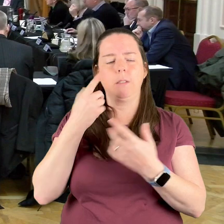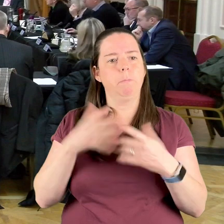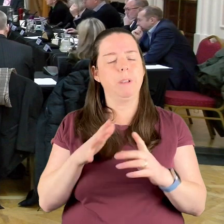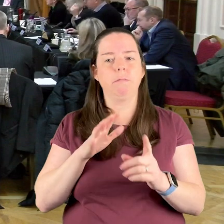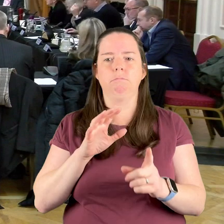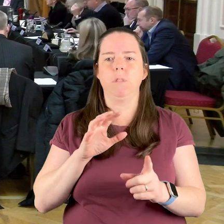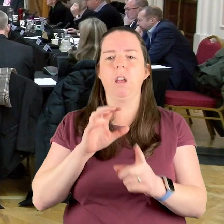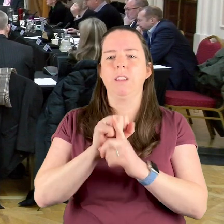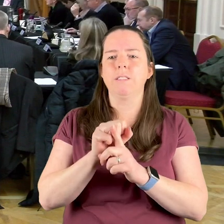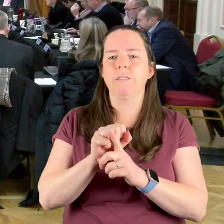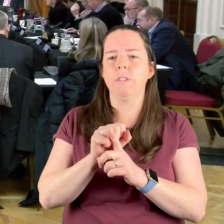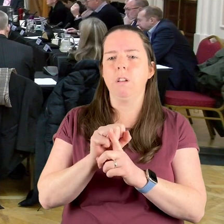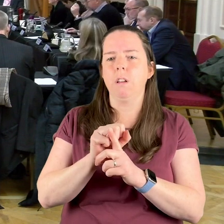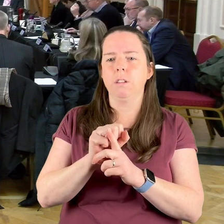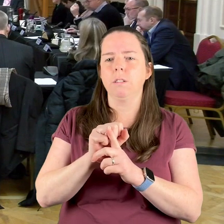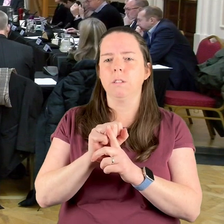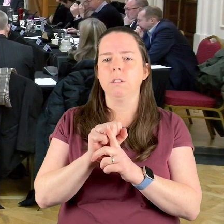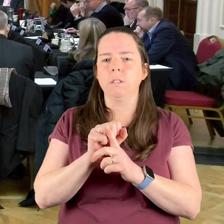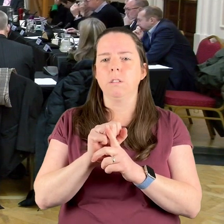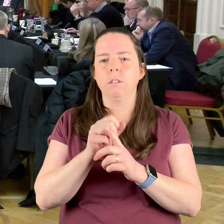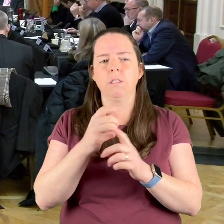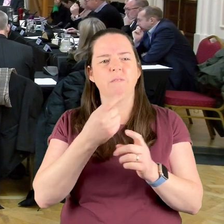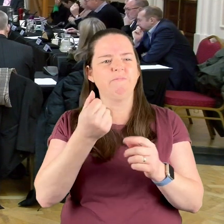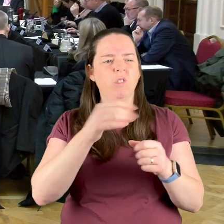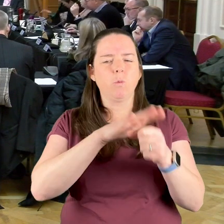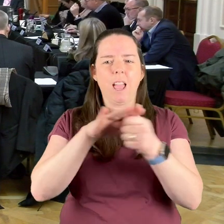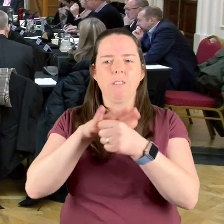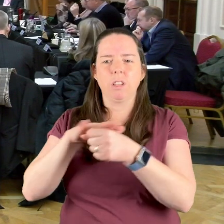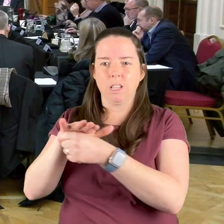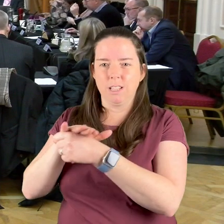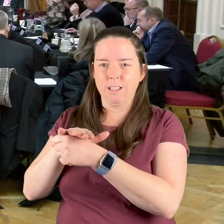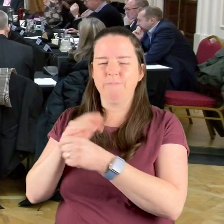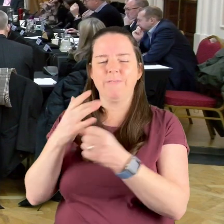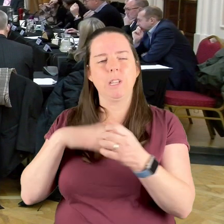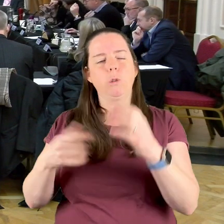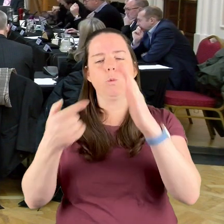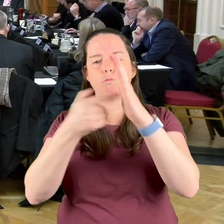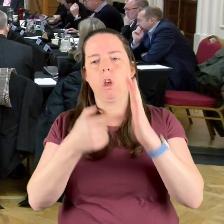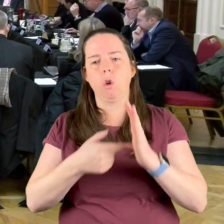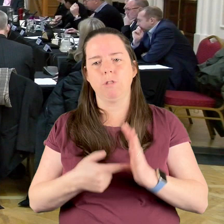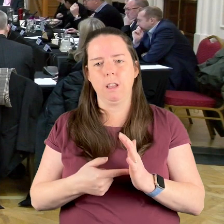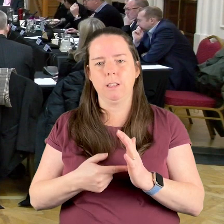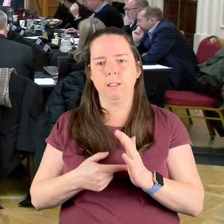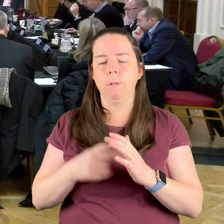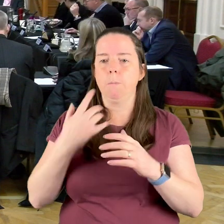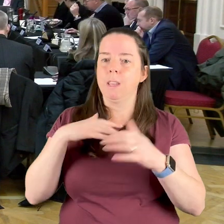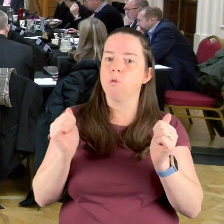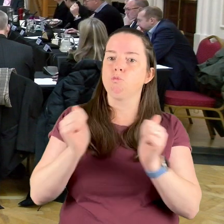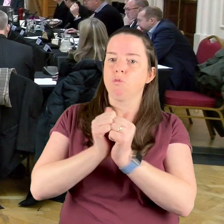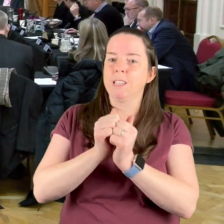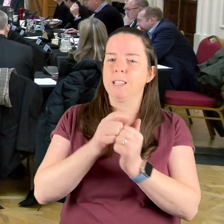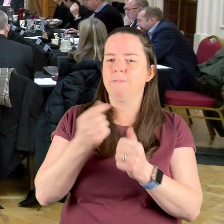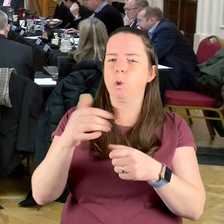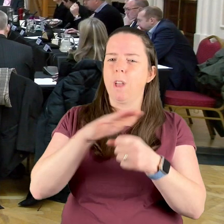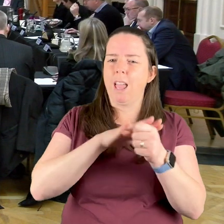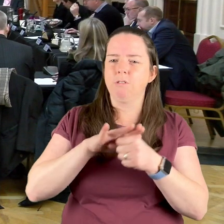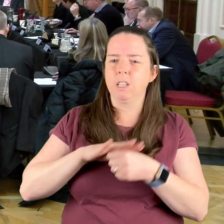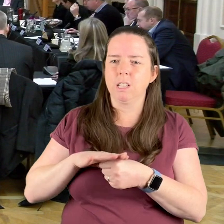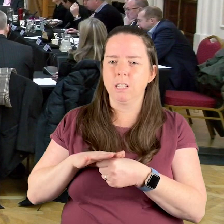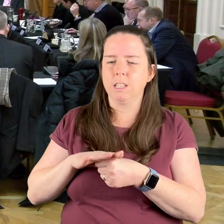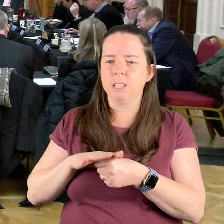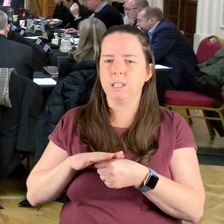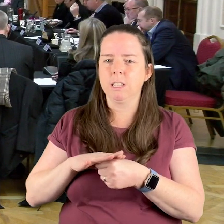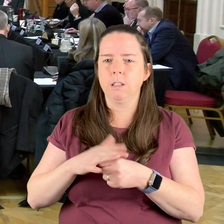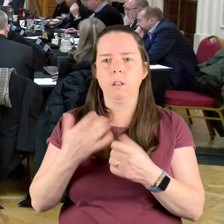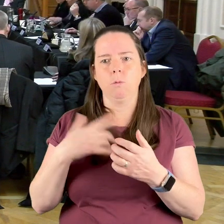on, and where I think we've identified a number of areas, and I agree that we need to prioritise, but we've agreed a number of areas